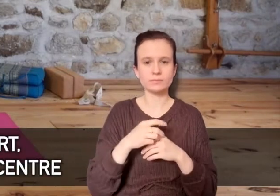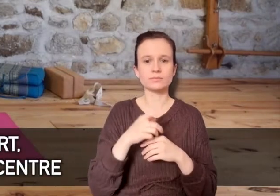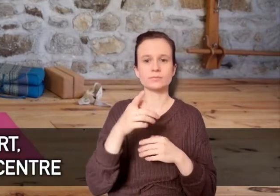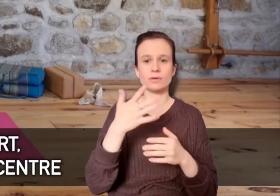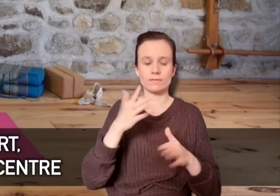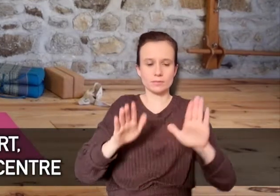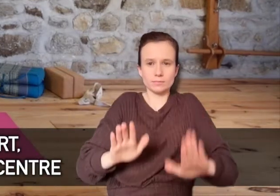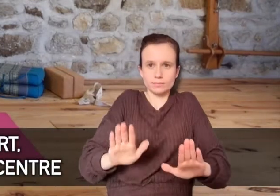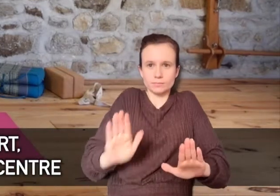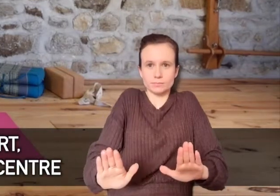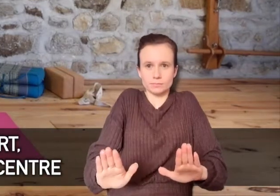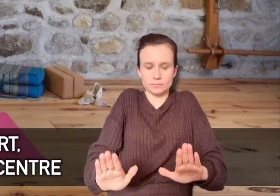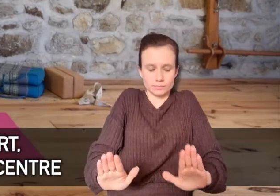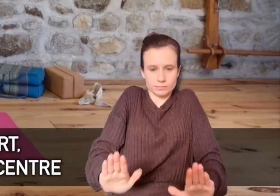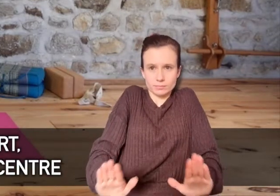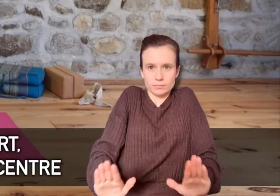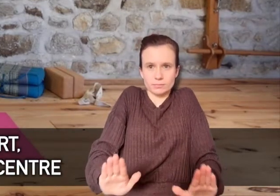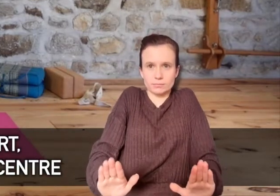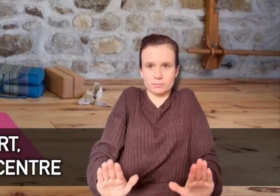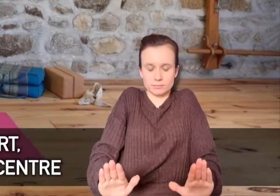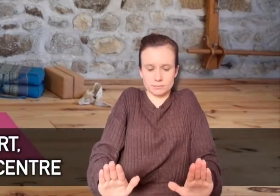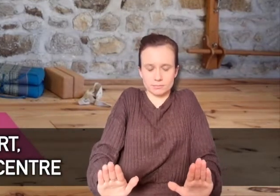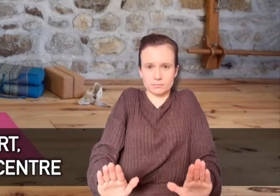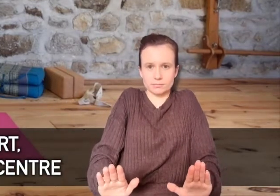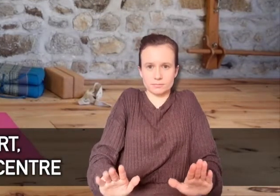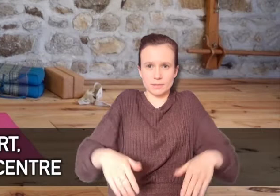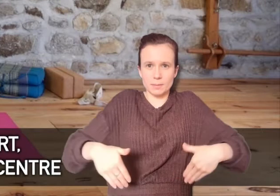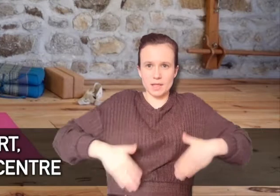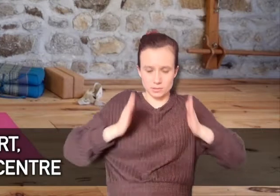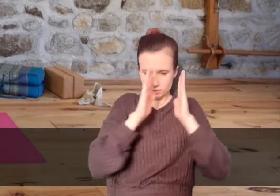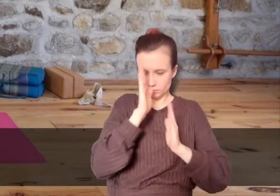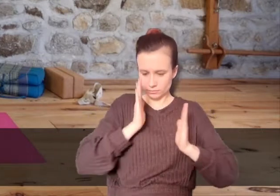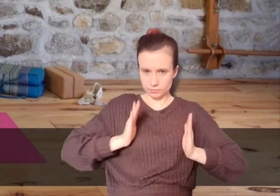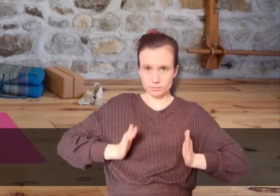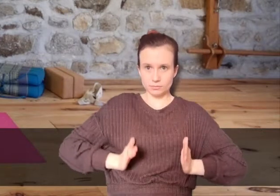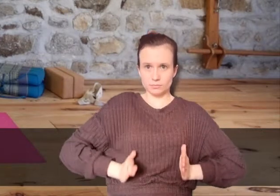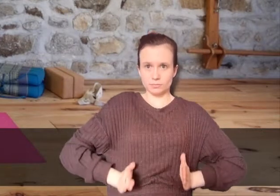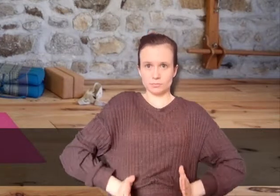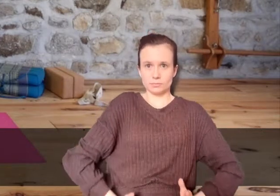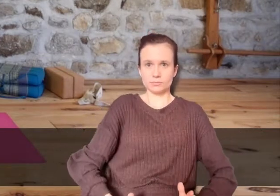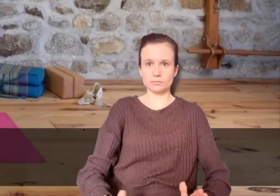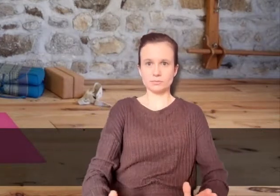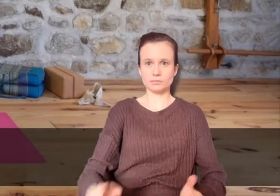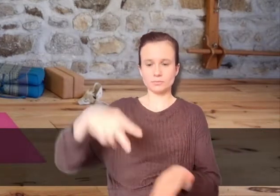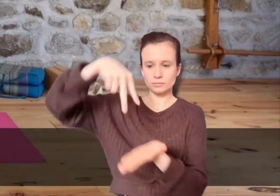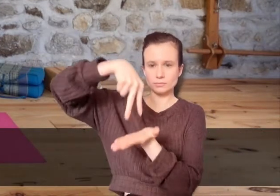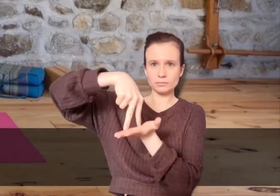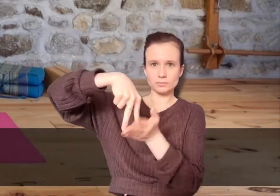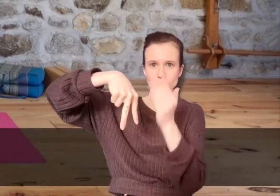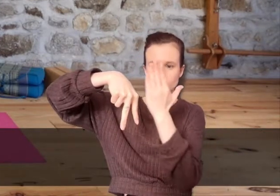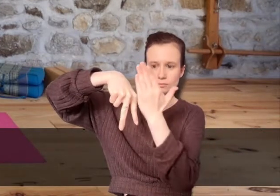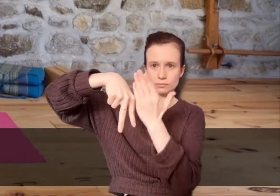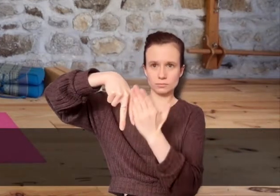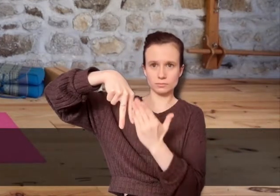feet roughly hip width apart. When we say hip width, we mean the center of that hip joint, not the full